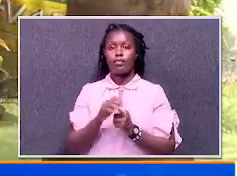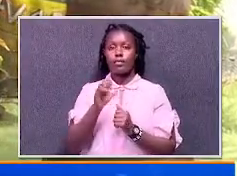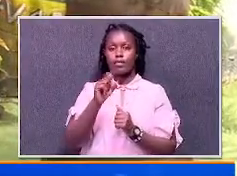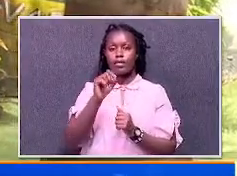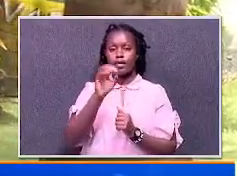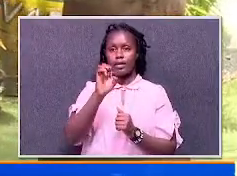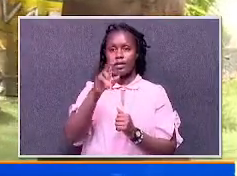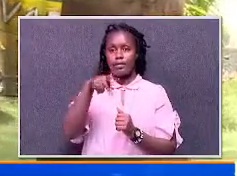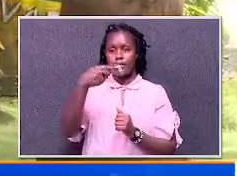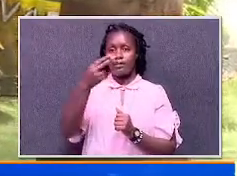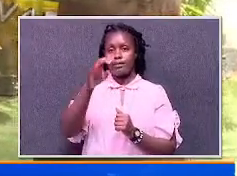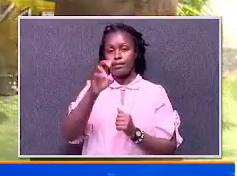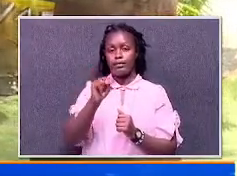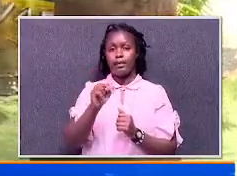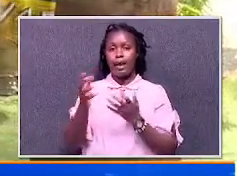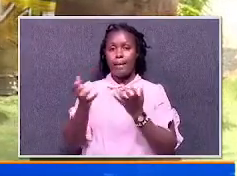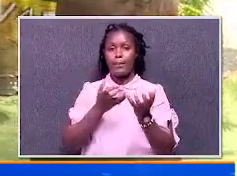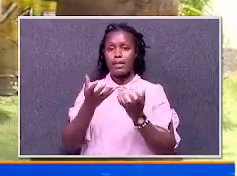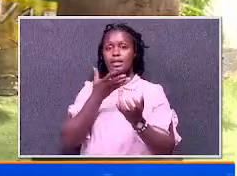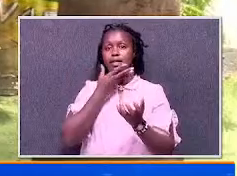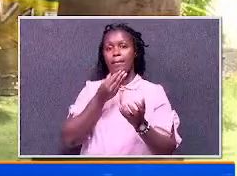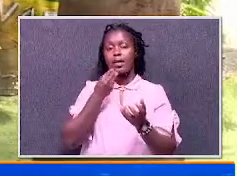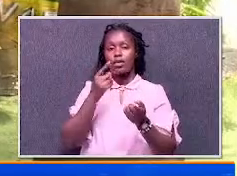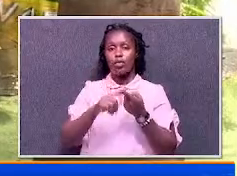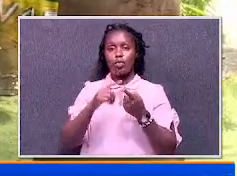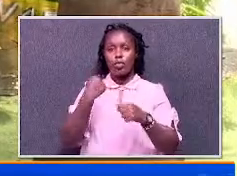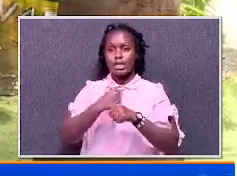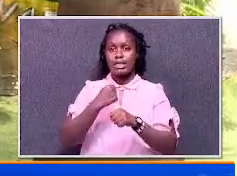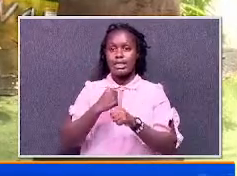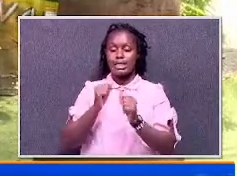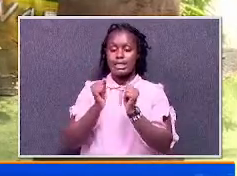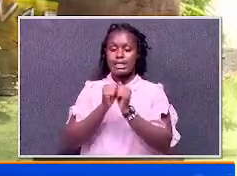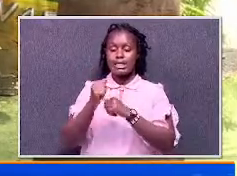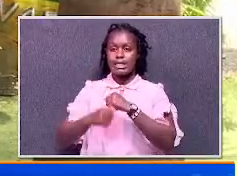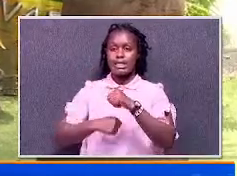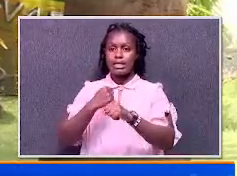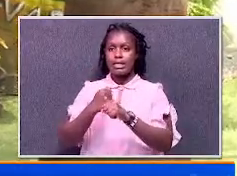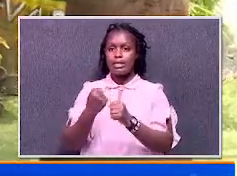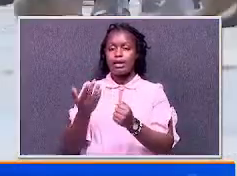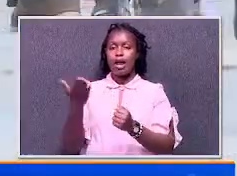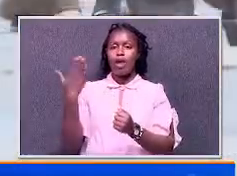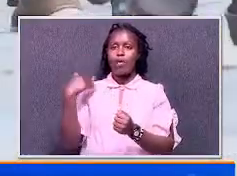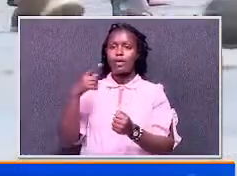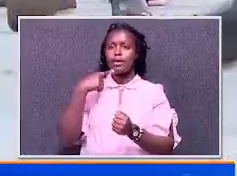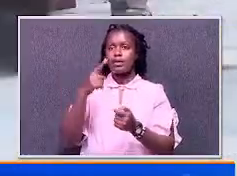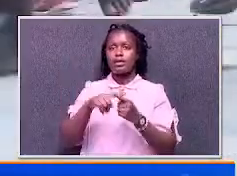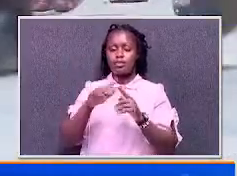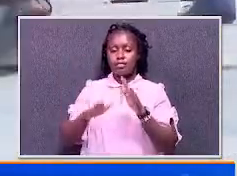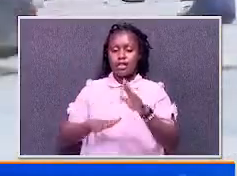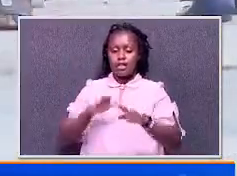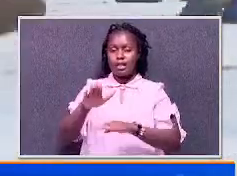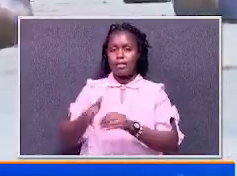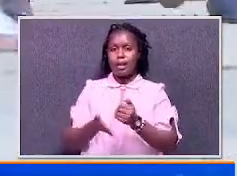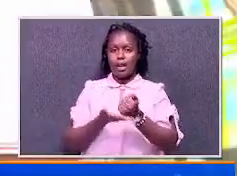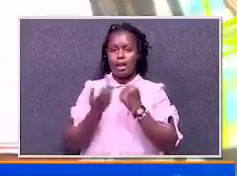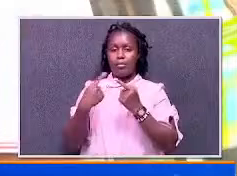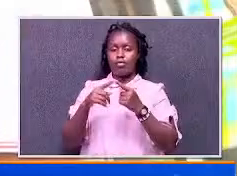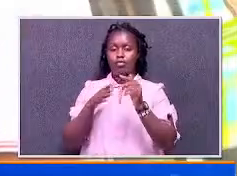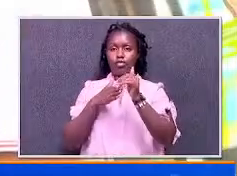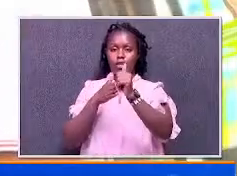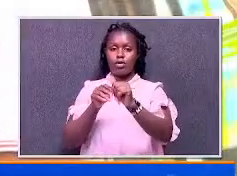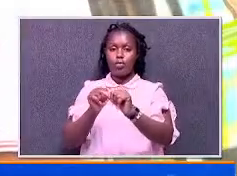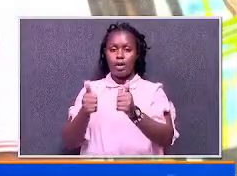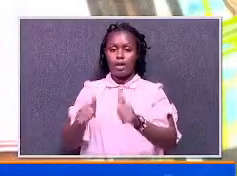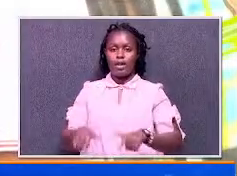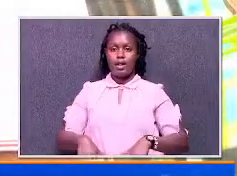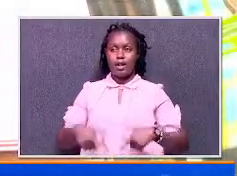Kiruri, a businessman who also had a vasectomy 10 years ago, recounts how taking the step has helped him get ahead in life. It